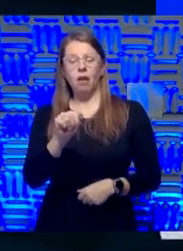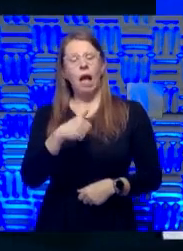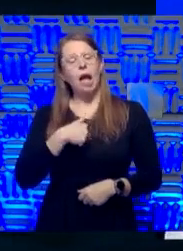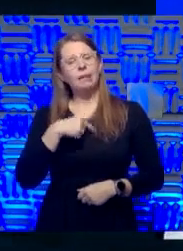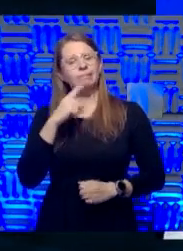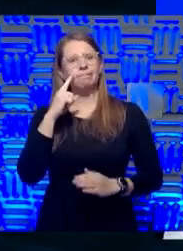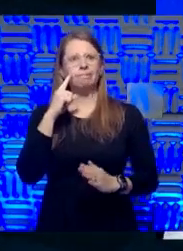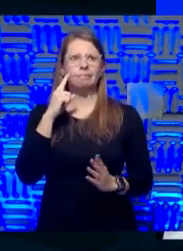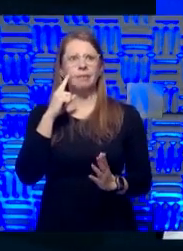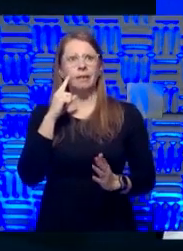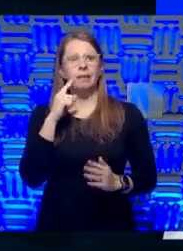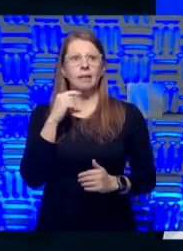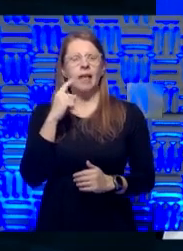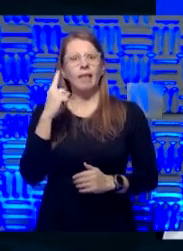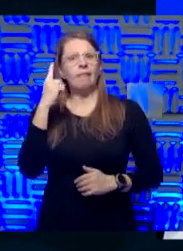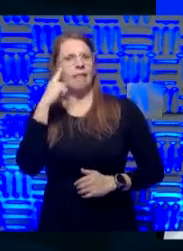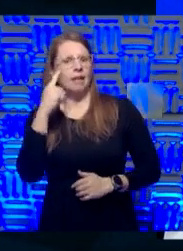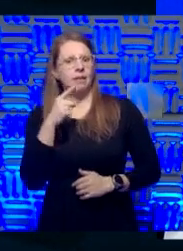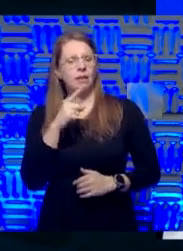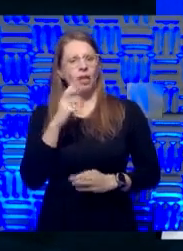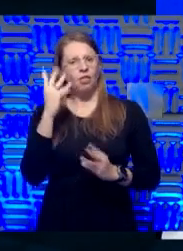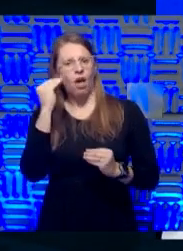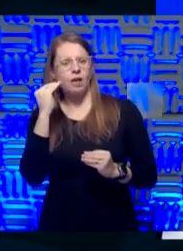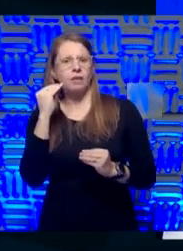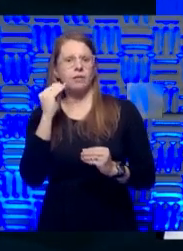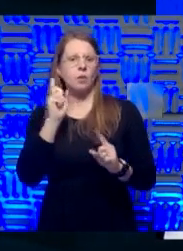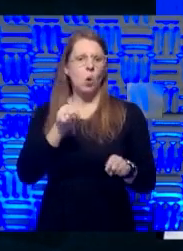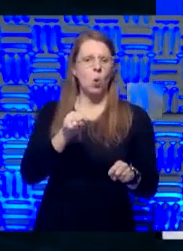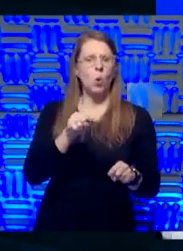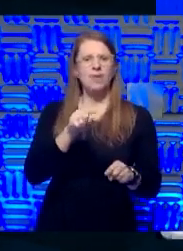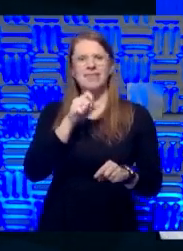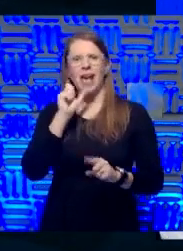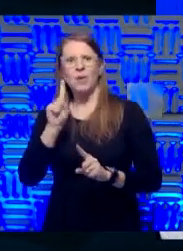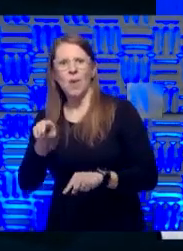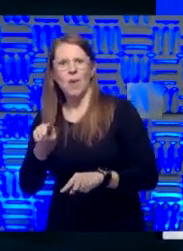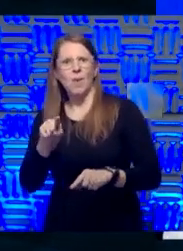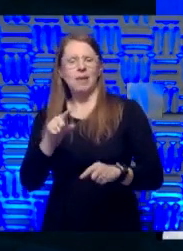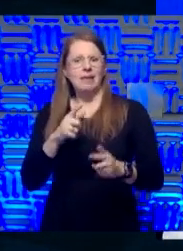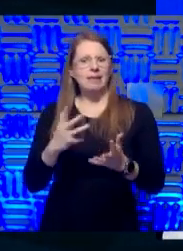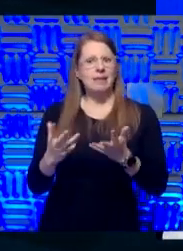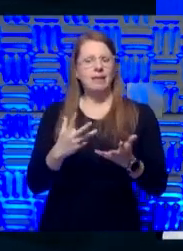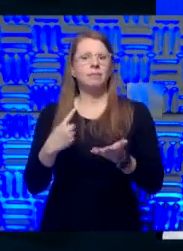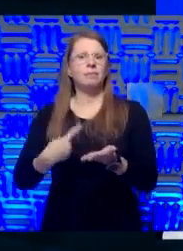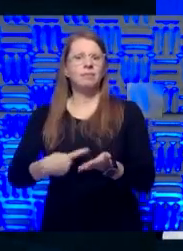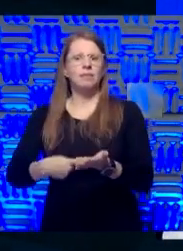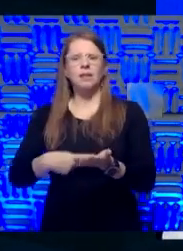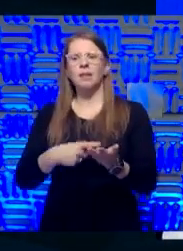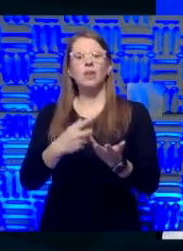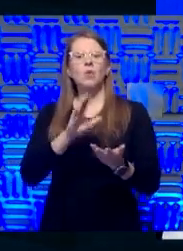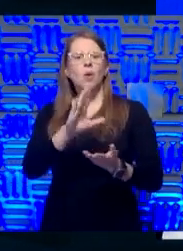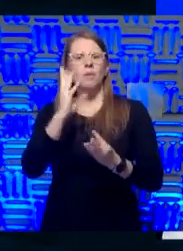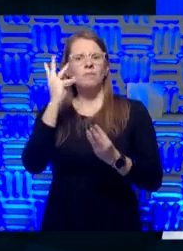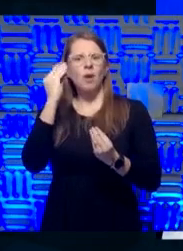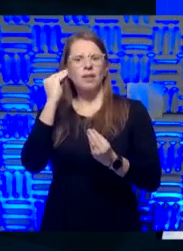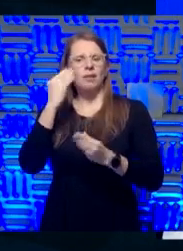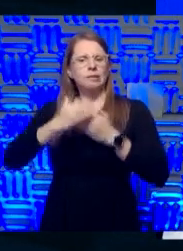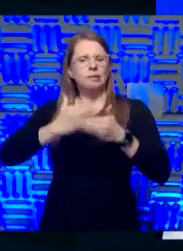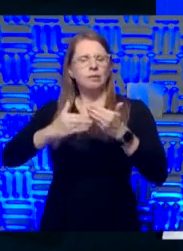getting a lot of opinions and a lot of thoughts about to go, not to go. Talk to us a little bit about your process and how things ended up.